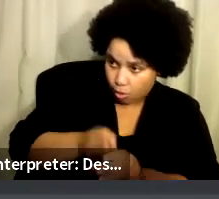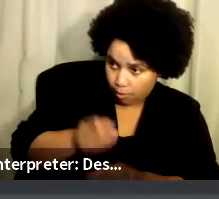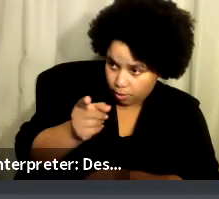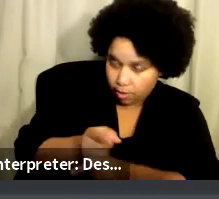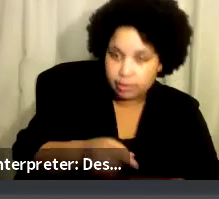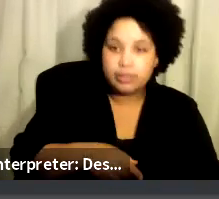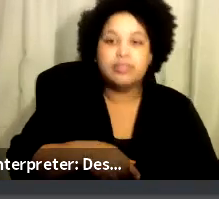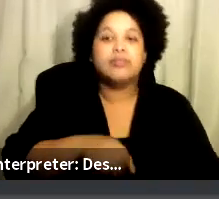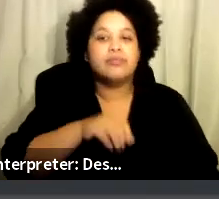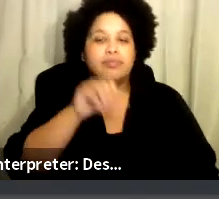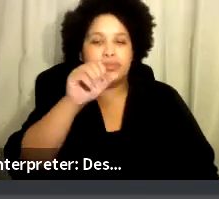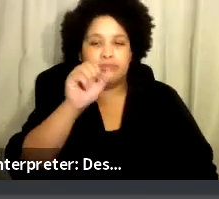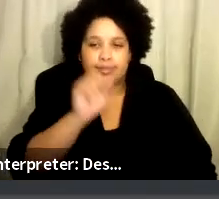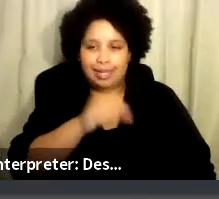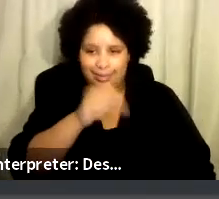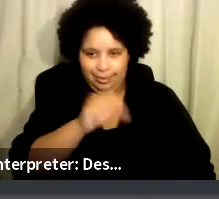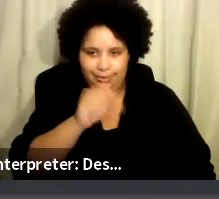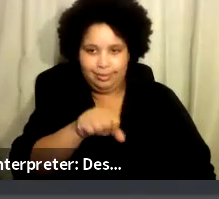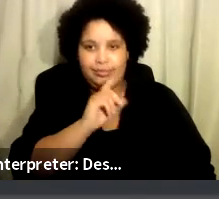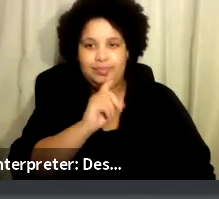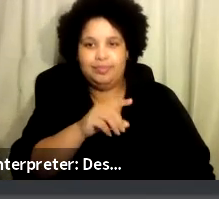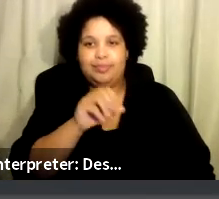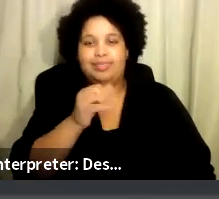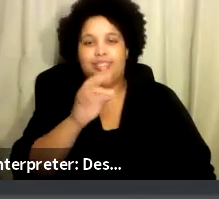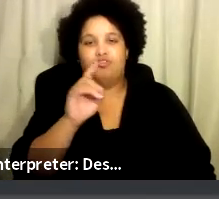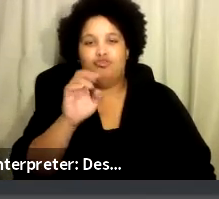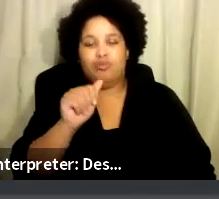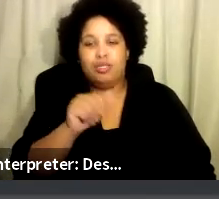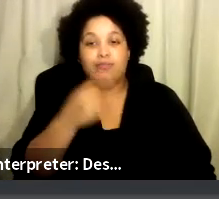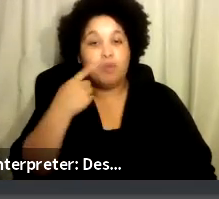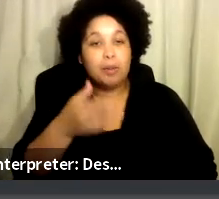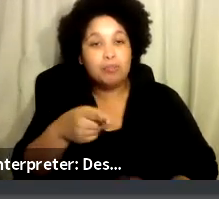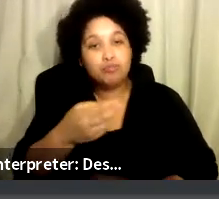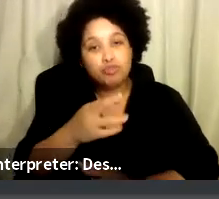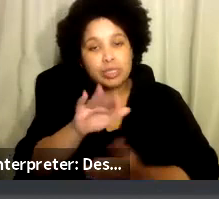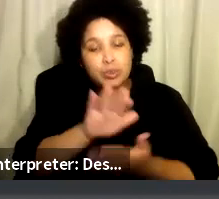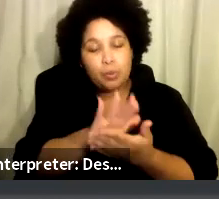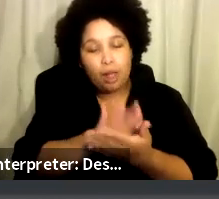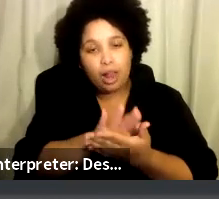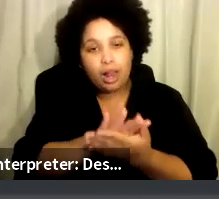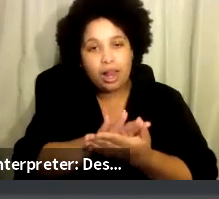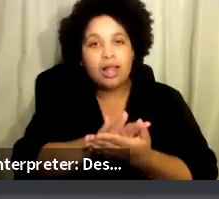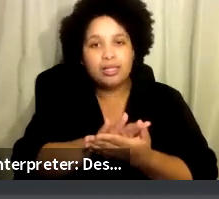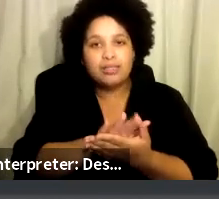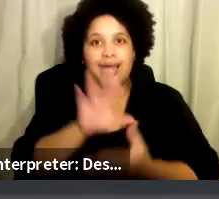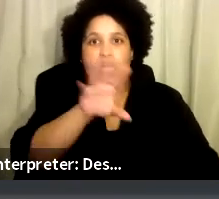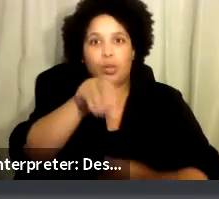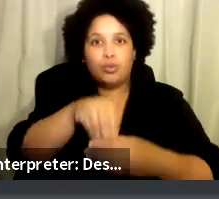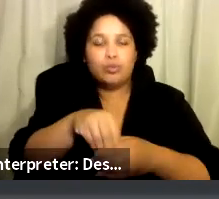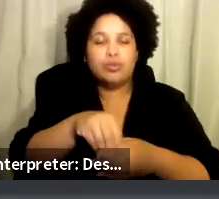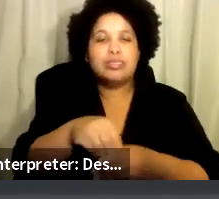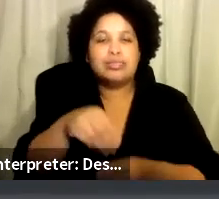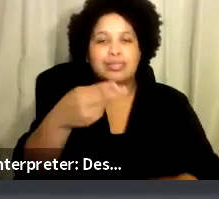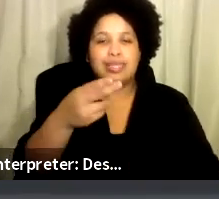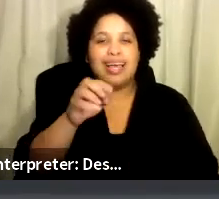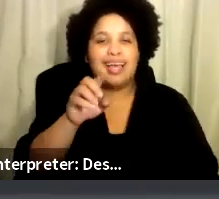For our preschool enrollments, which includes the Head Start, we all get it sorted